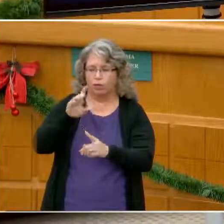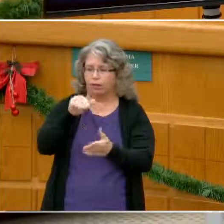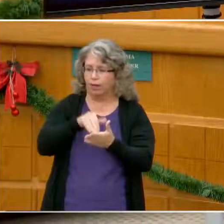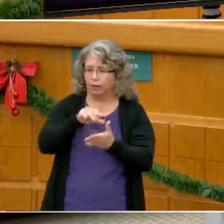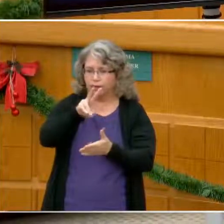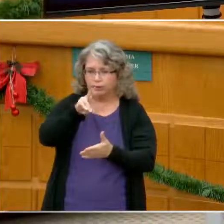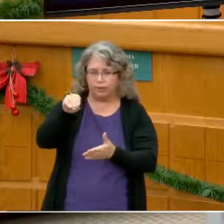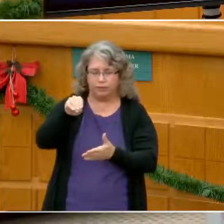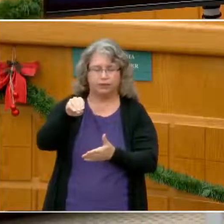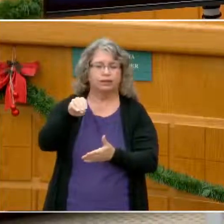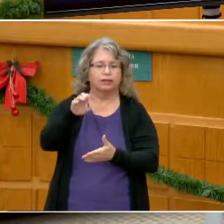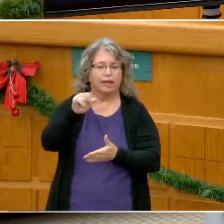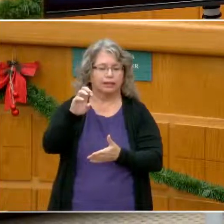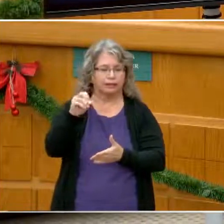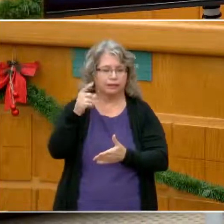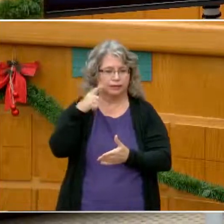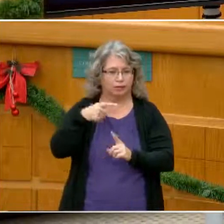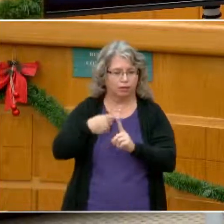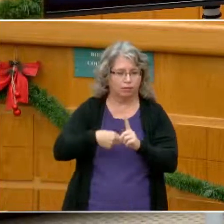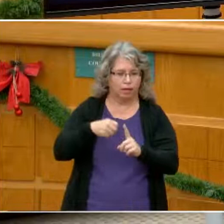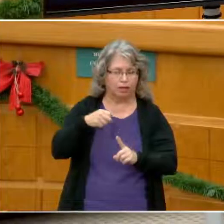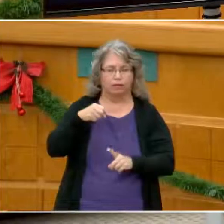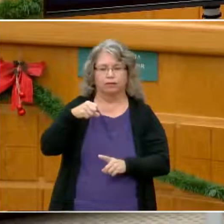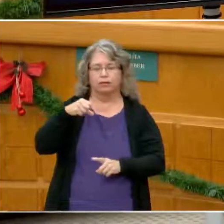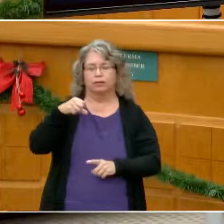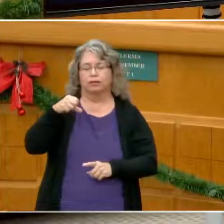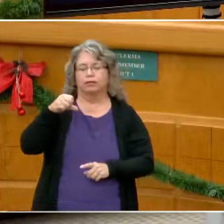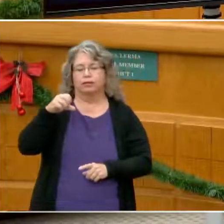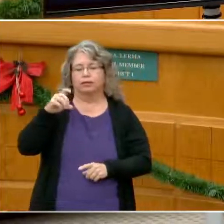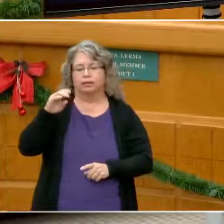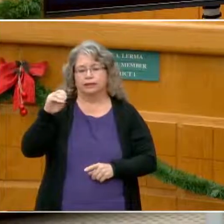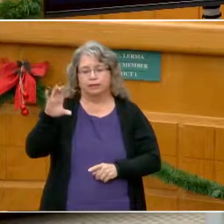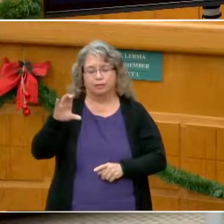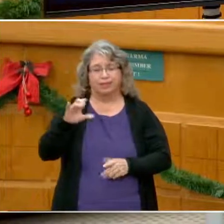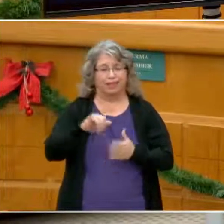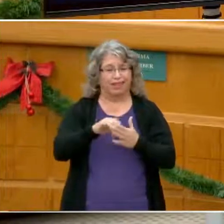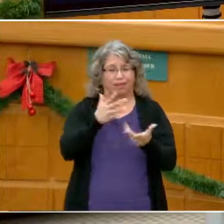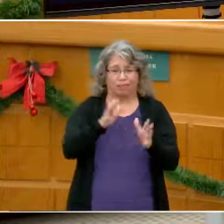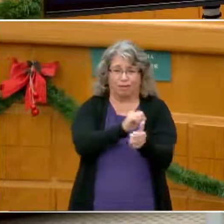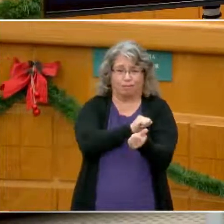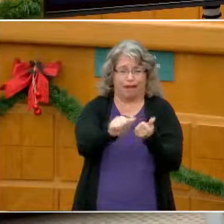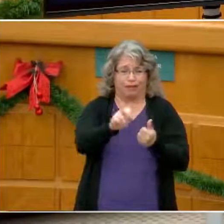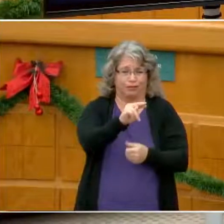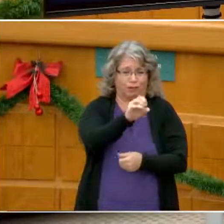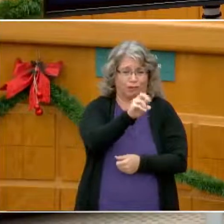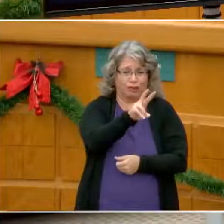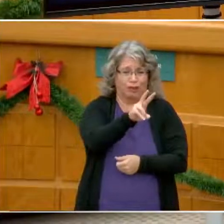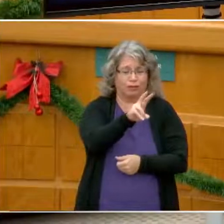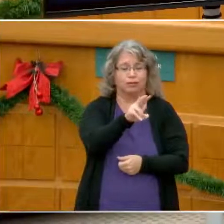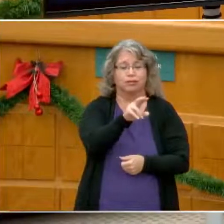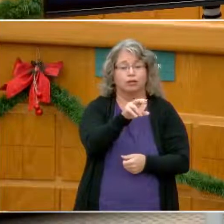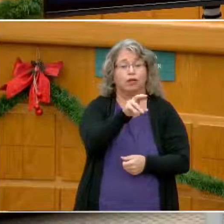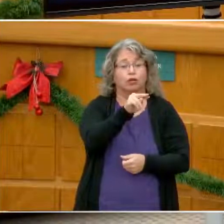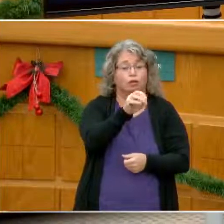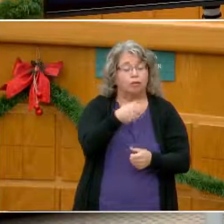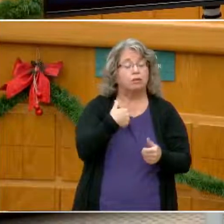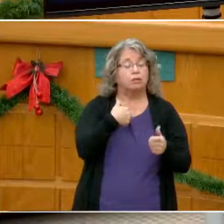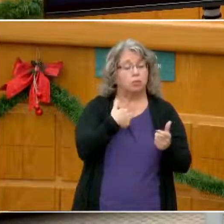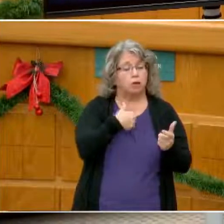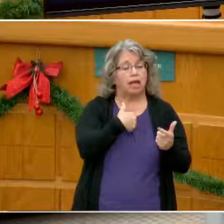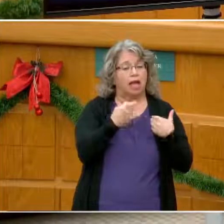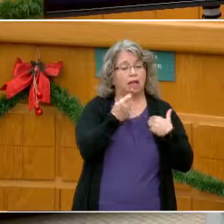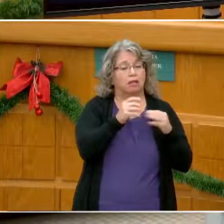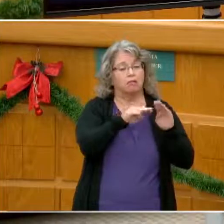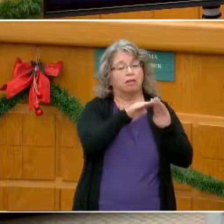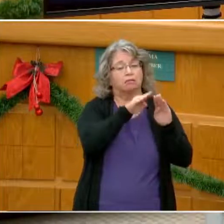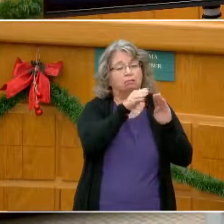December. That already has surpassed November. November was the low of that, the downside of that peak we had for the previous summer. So